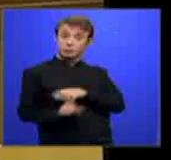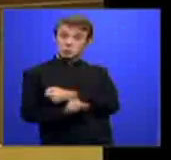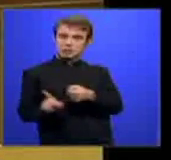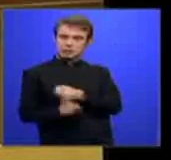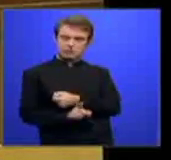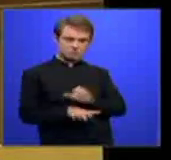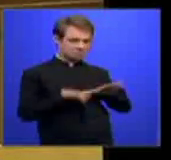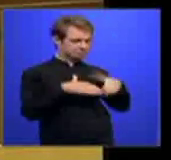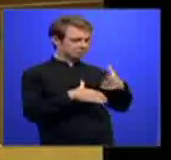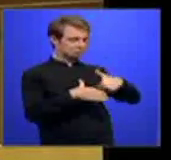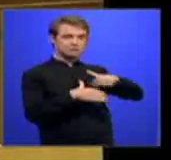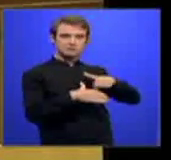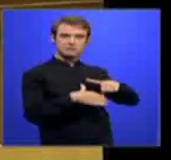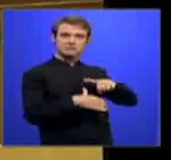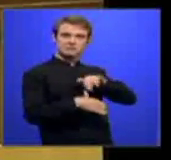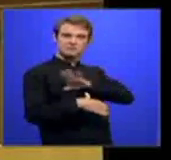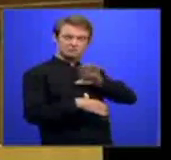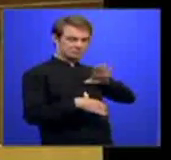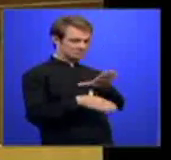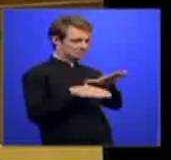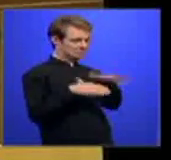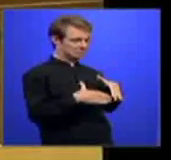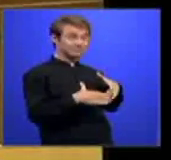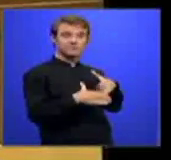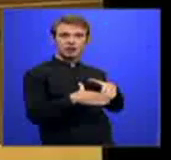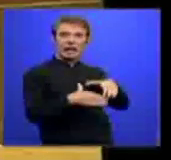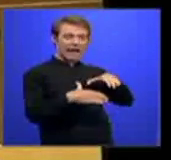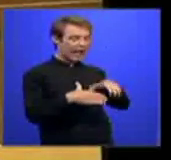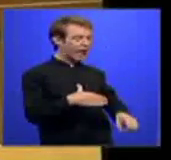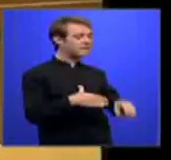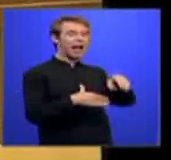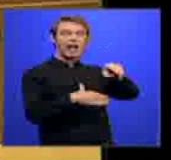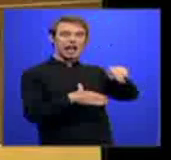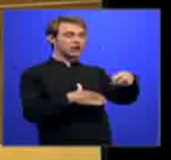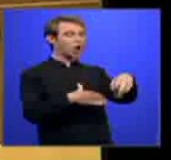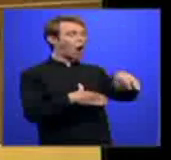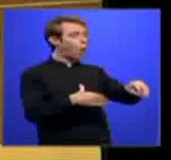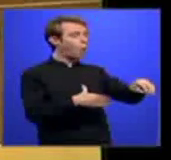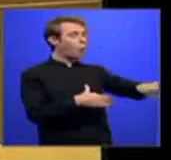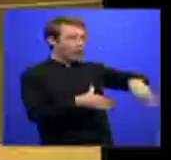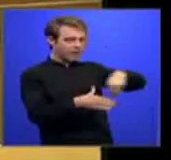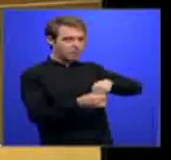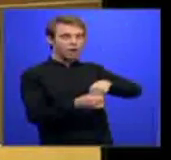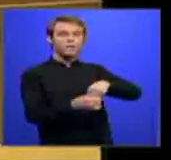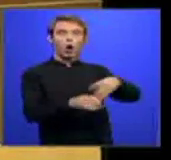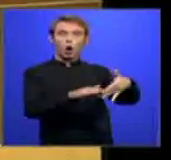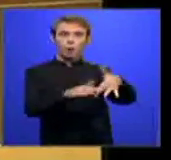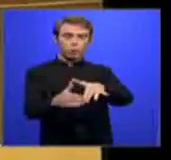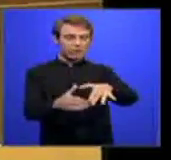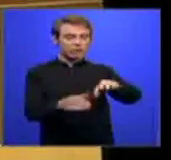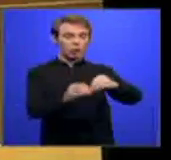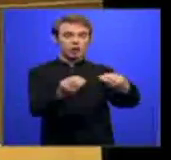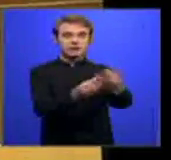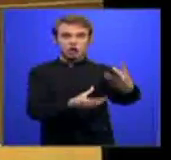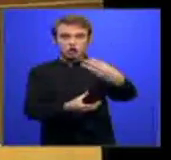It comprises government, non-governmental organizations, community-based organizations,